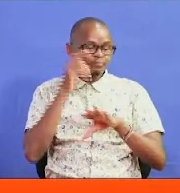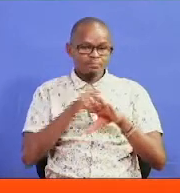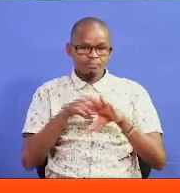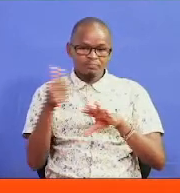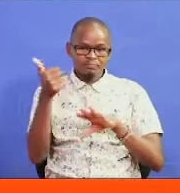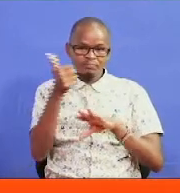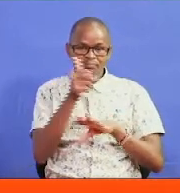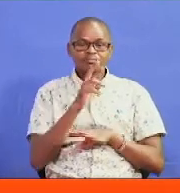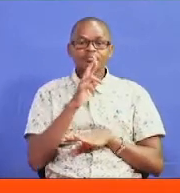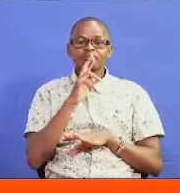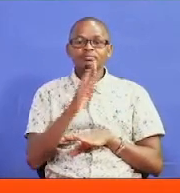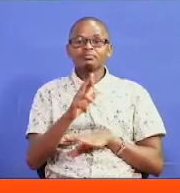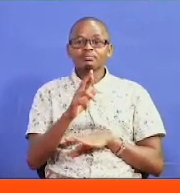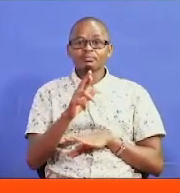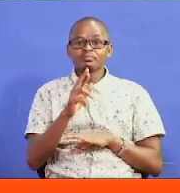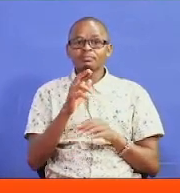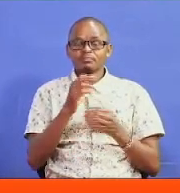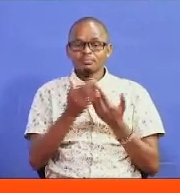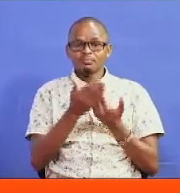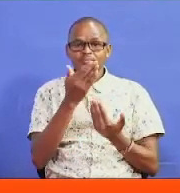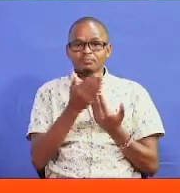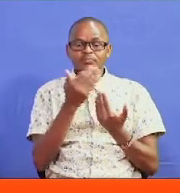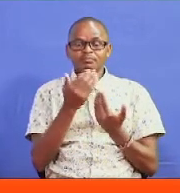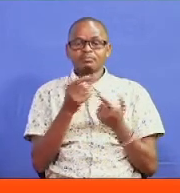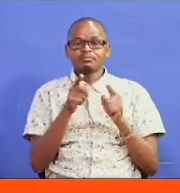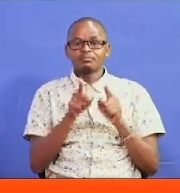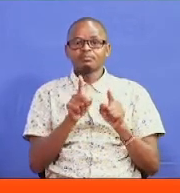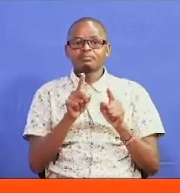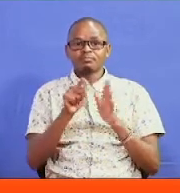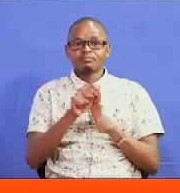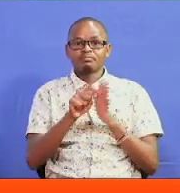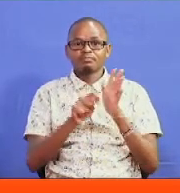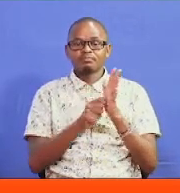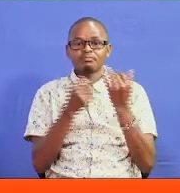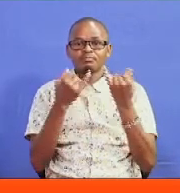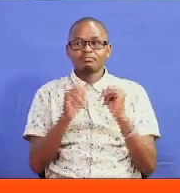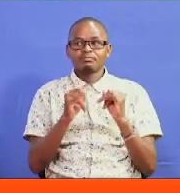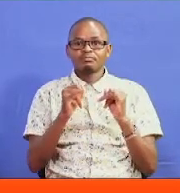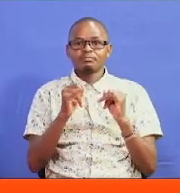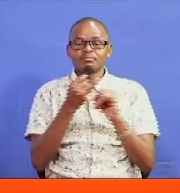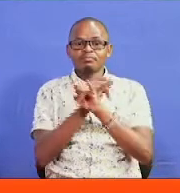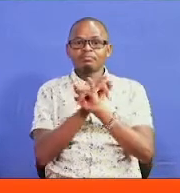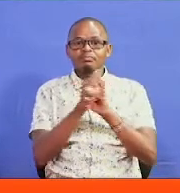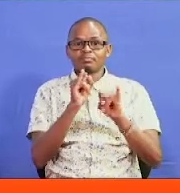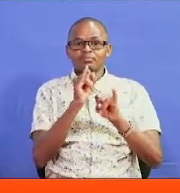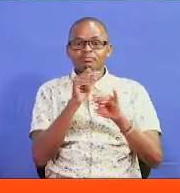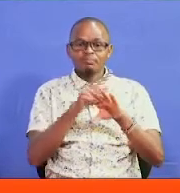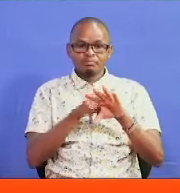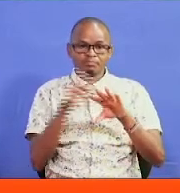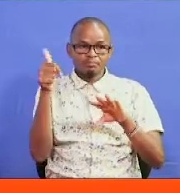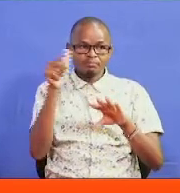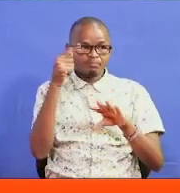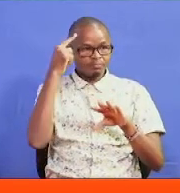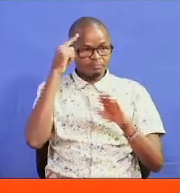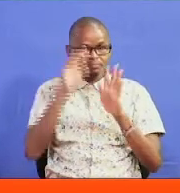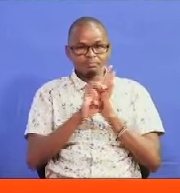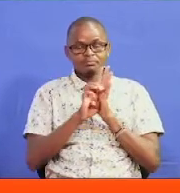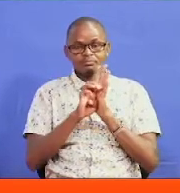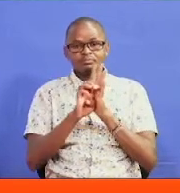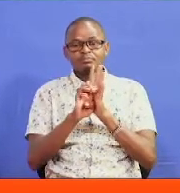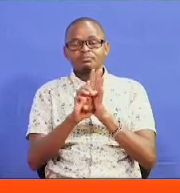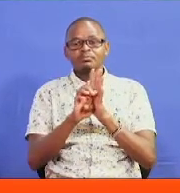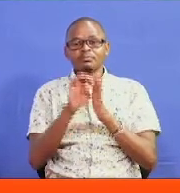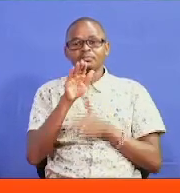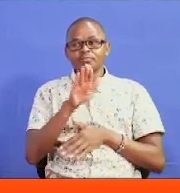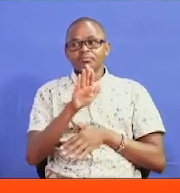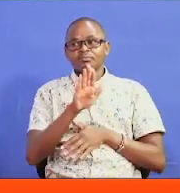are, of course, handle them with care in terms of now hygiene. Whenever you're handling, for example,